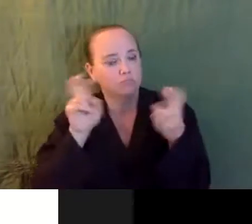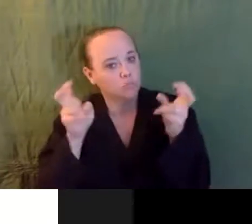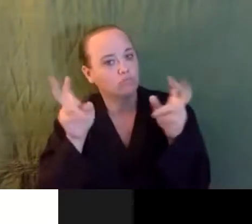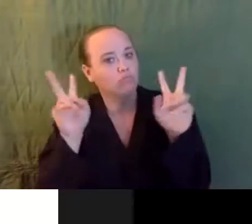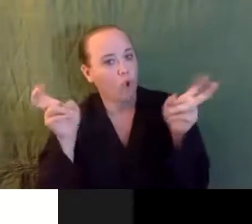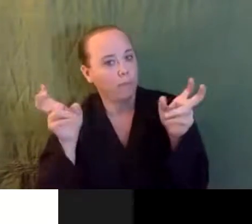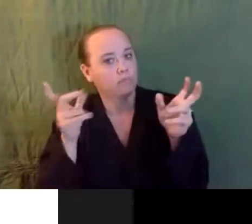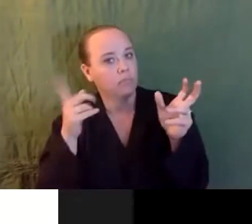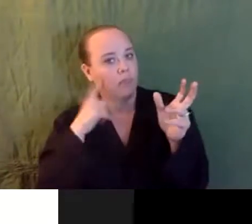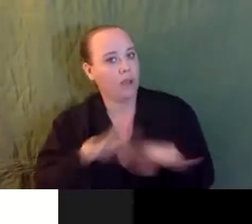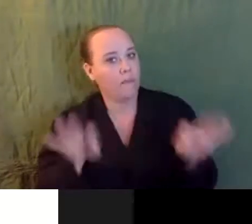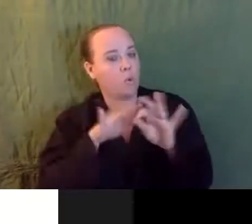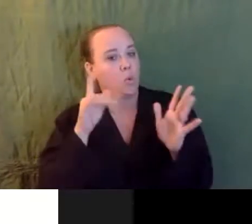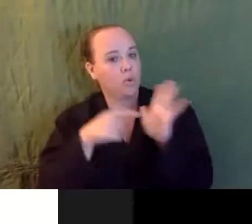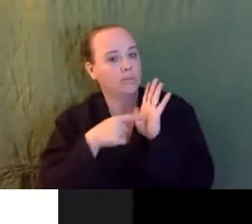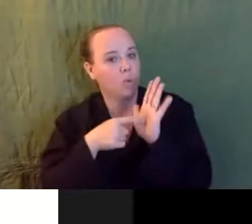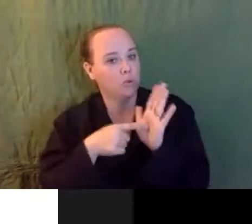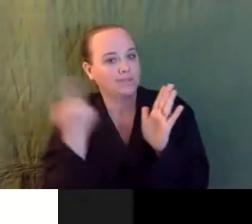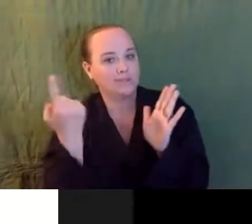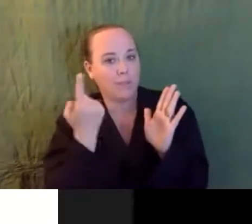I think that representation is absolutely important.